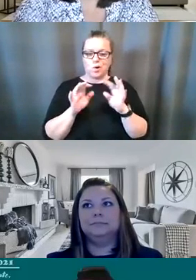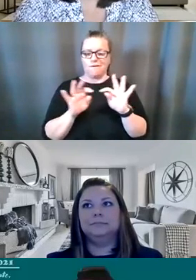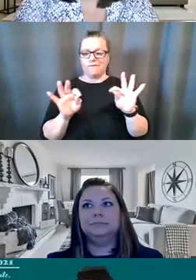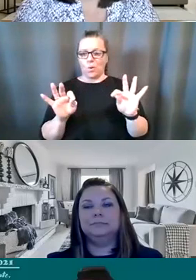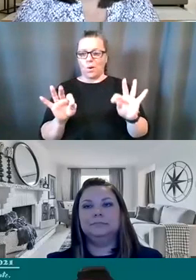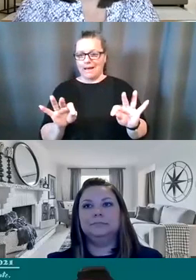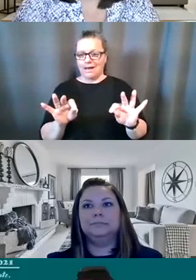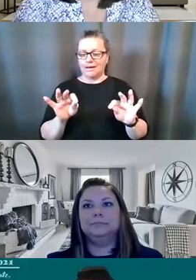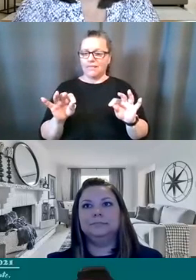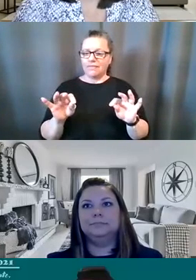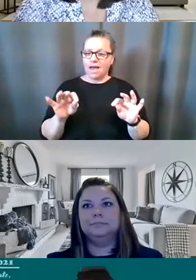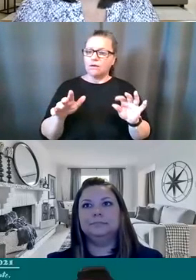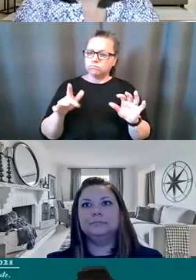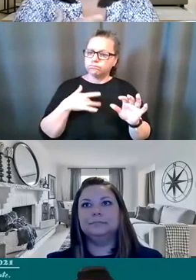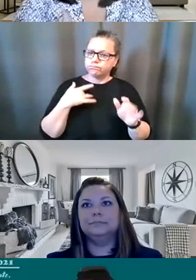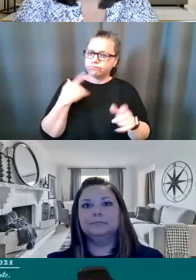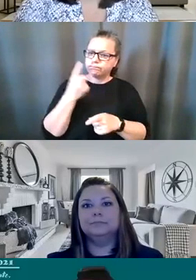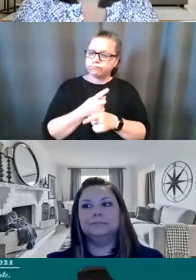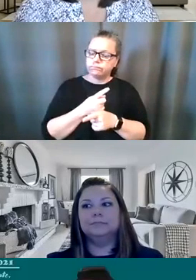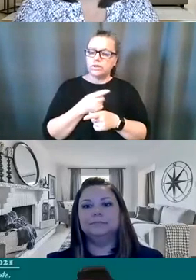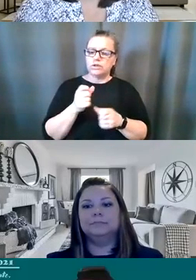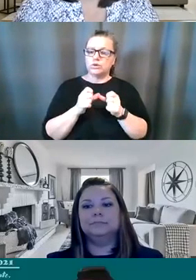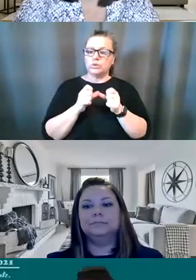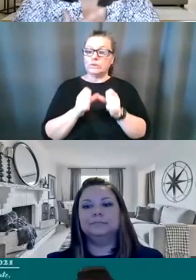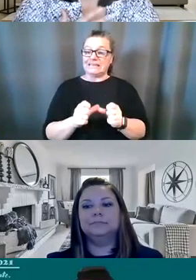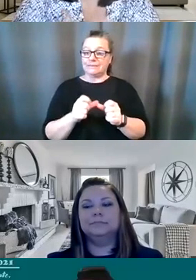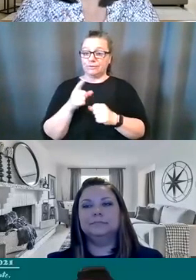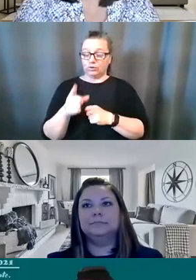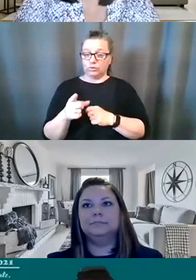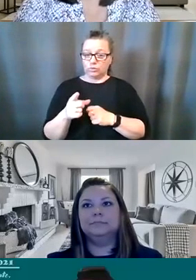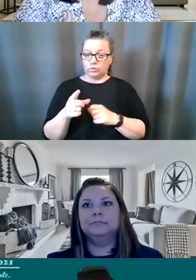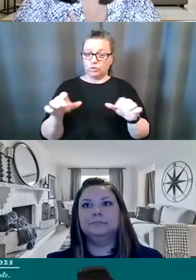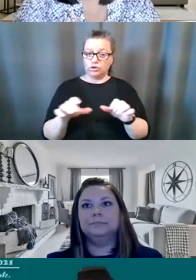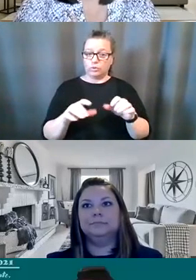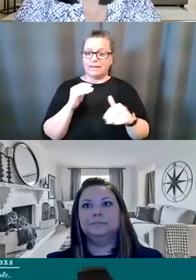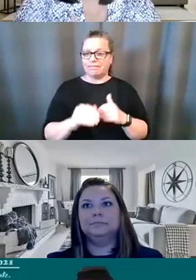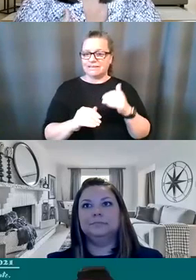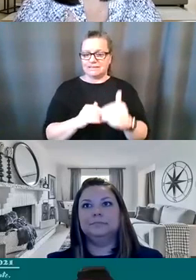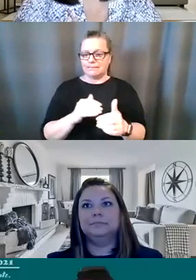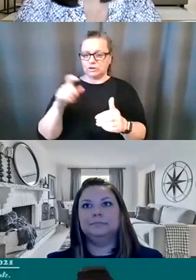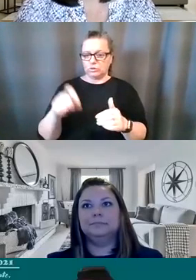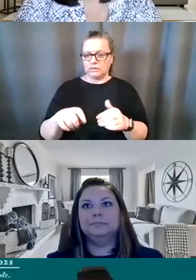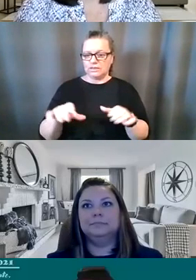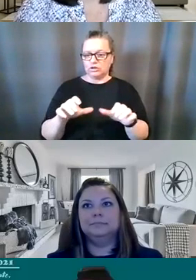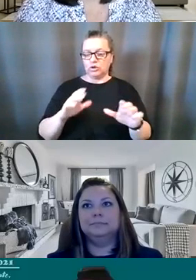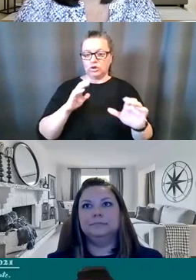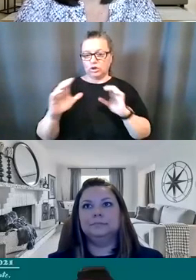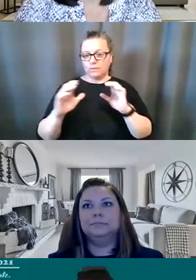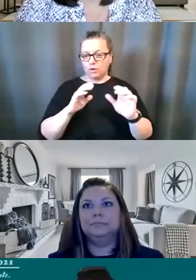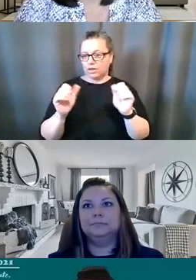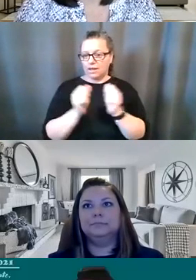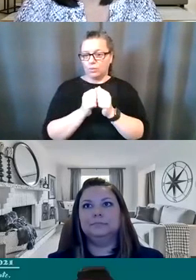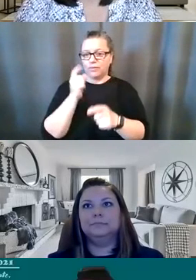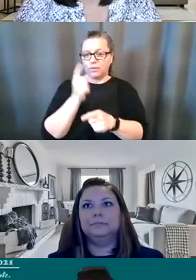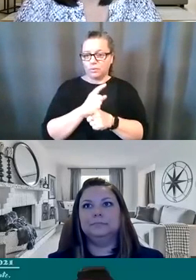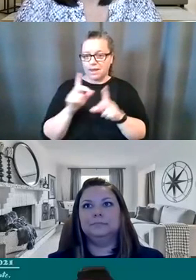that resonates with you to keep you doing the steps that you need to do to be communicating with the right people at